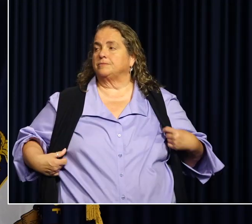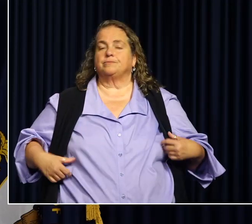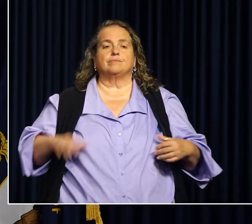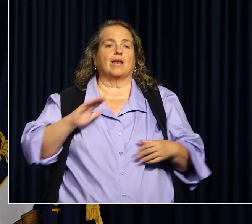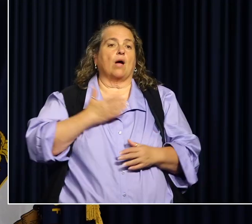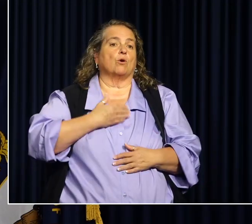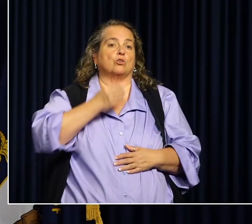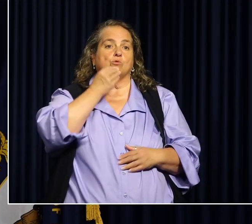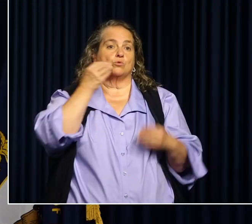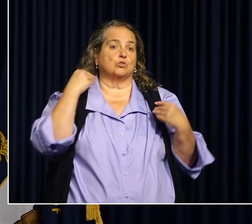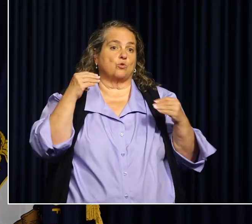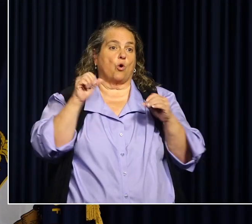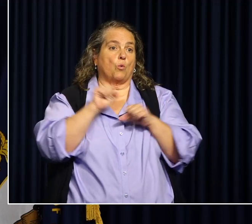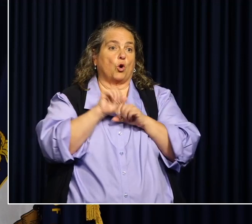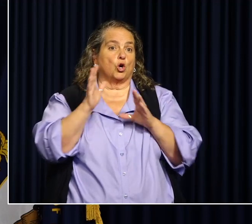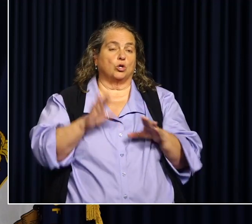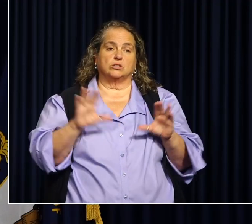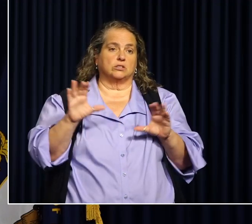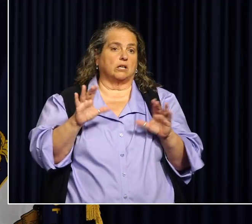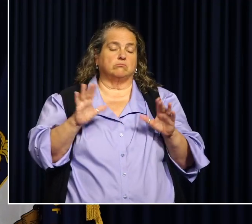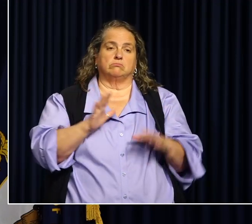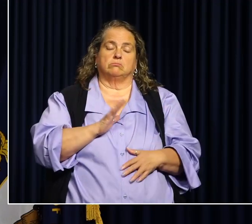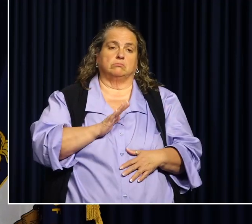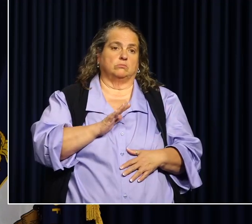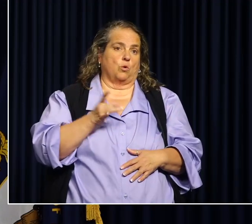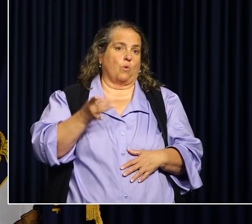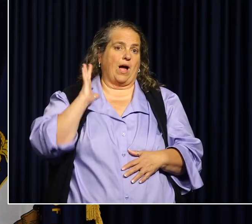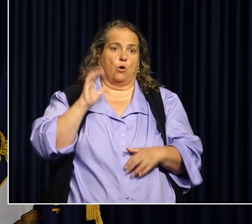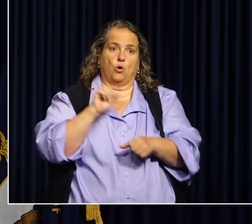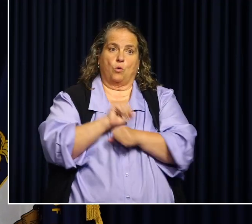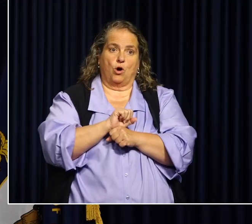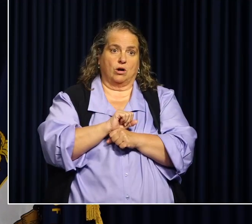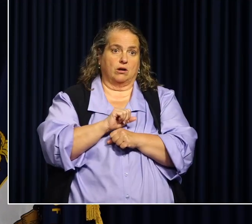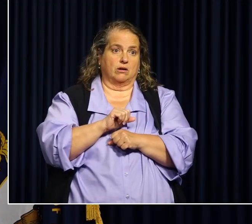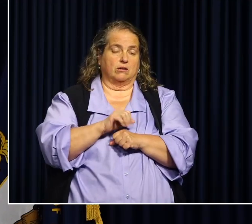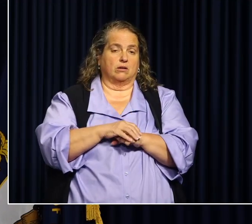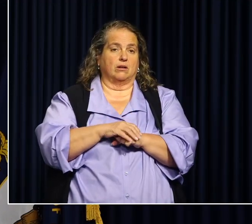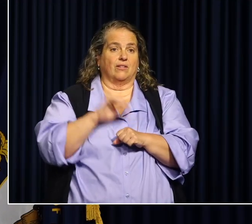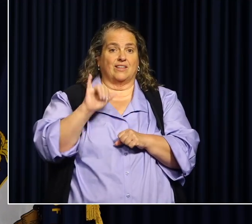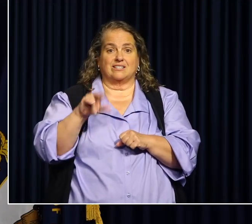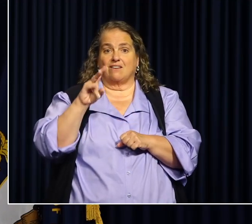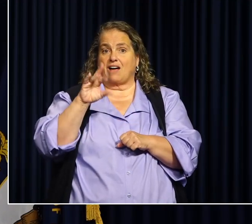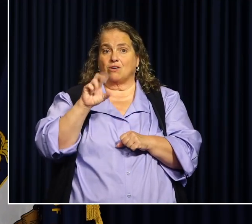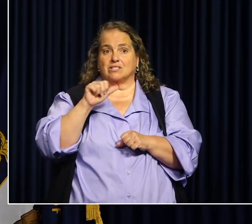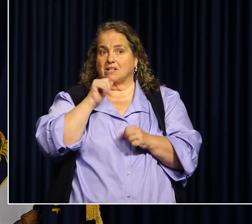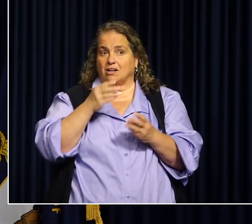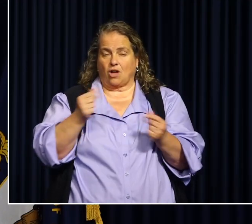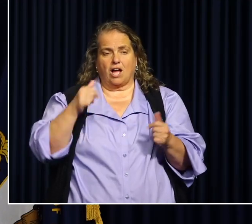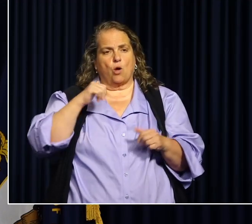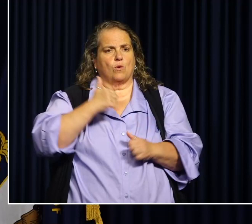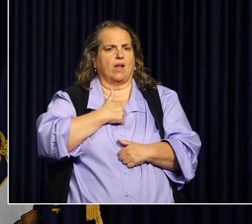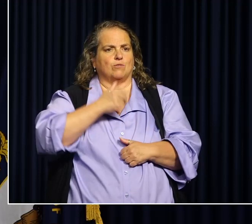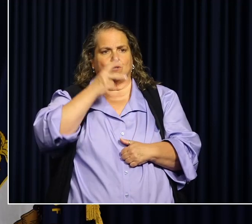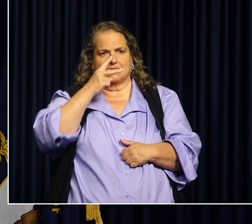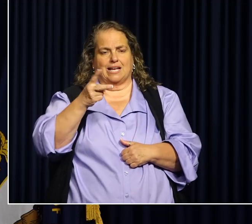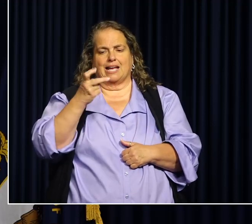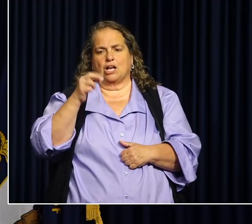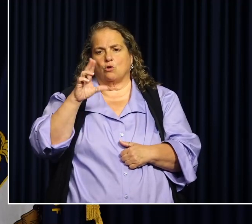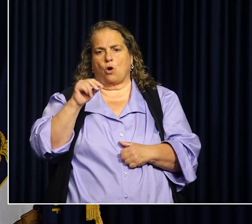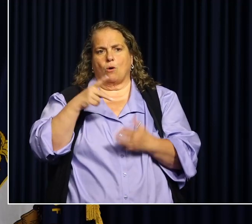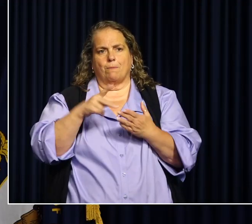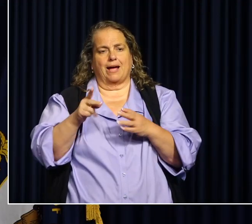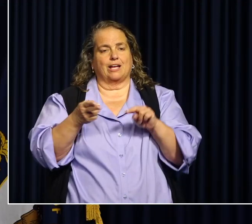grocery store workers have done incredible work. This virus isn't gone. I would love to see that pay increase. Of course, it's